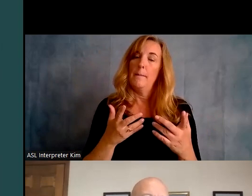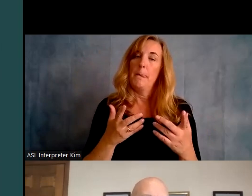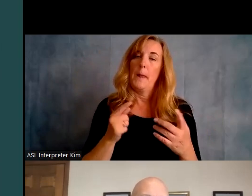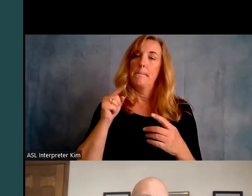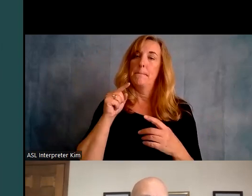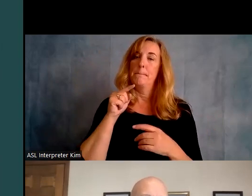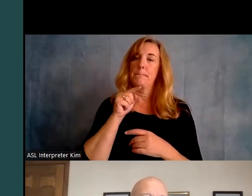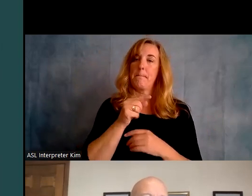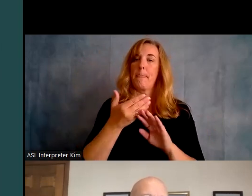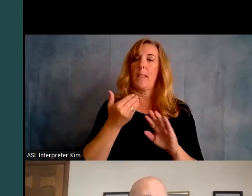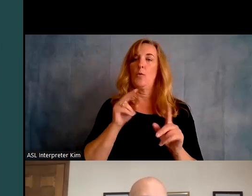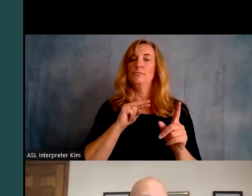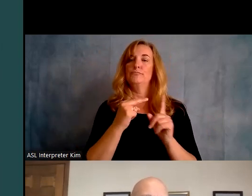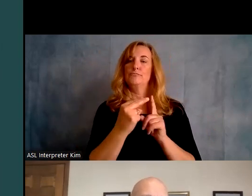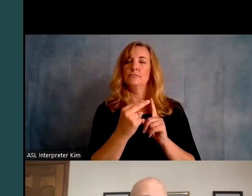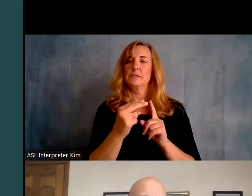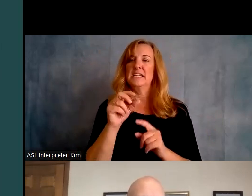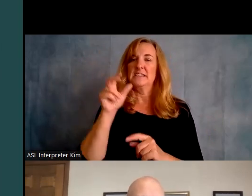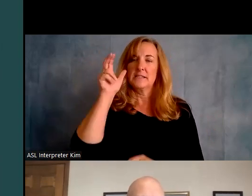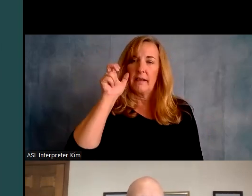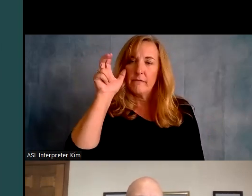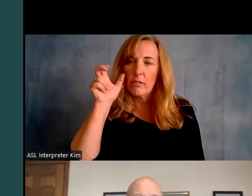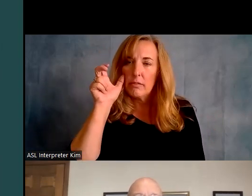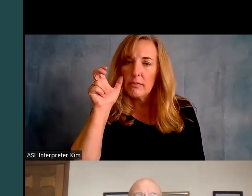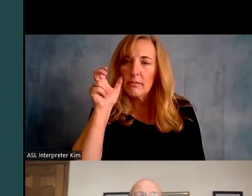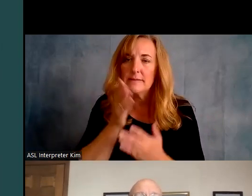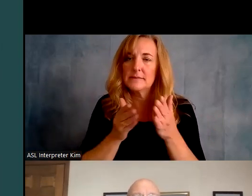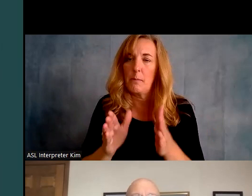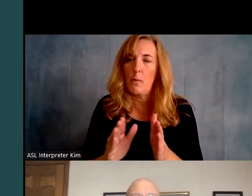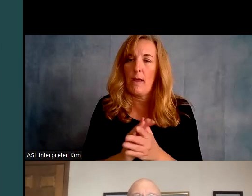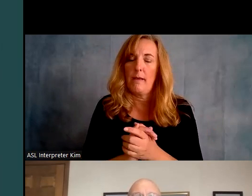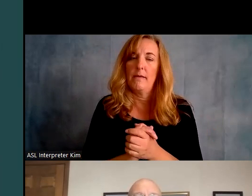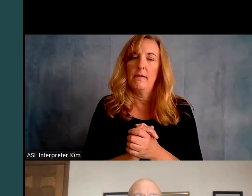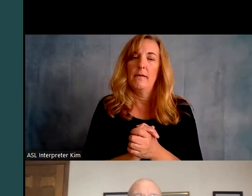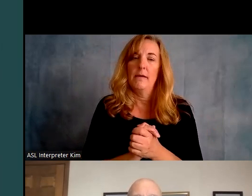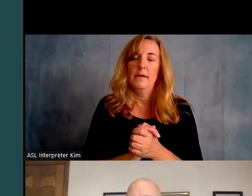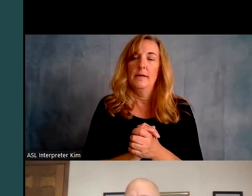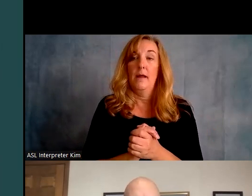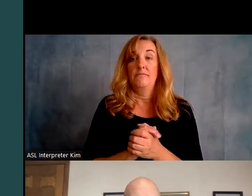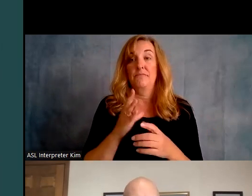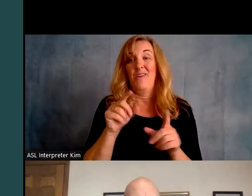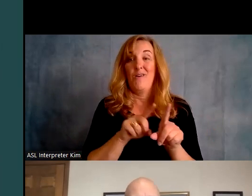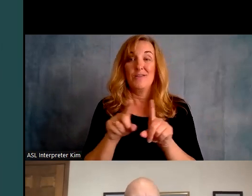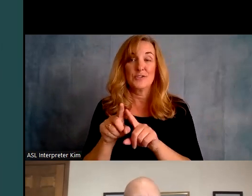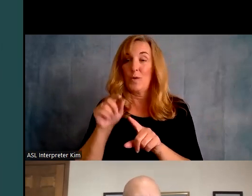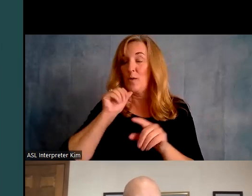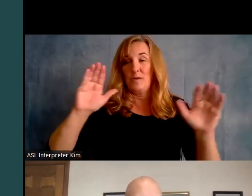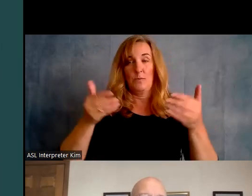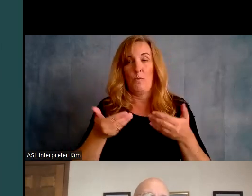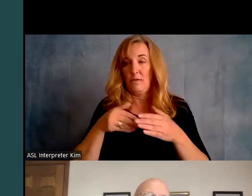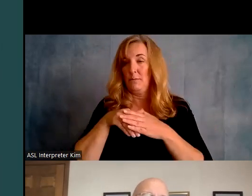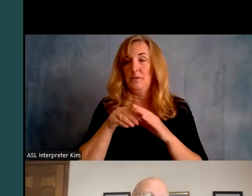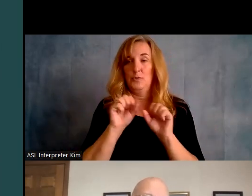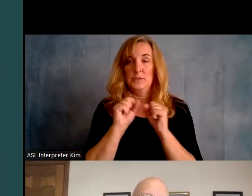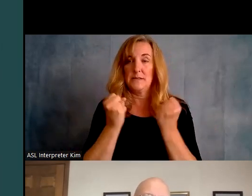Zacchaeus was seen as sinister or evil in some way. On top of that, he was a person that wasn't welcomed in society because of the